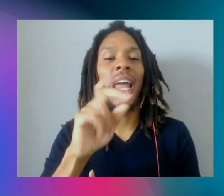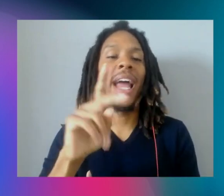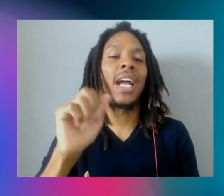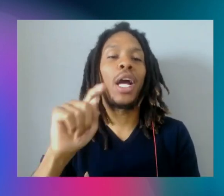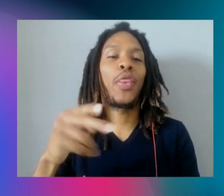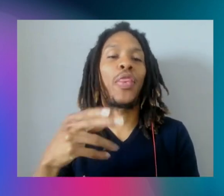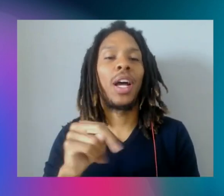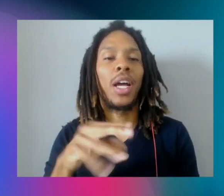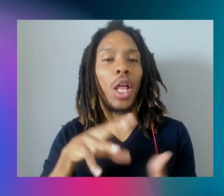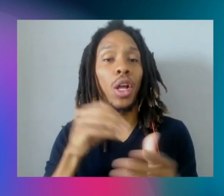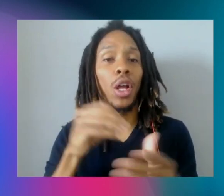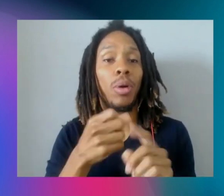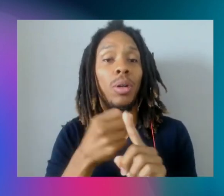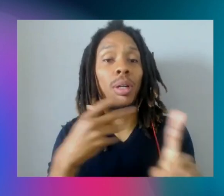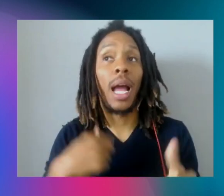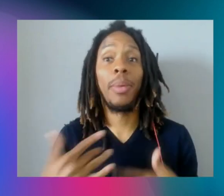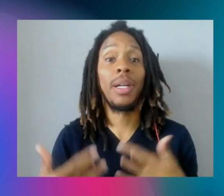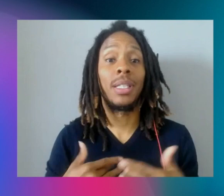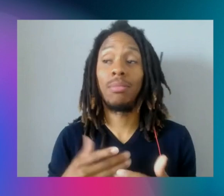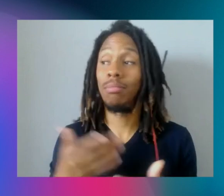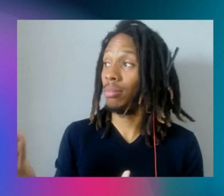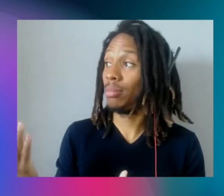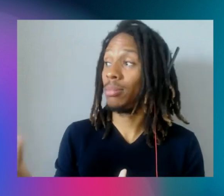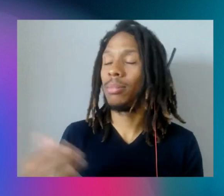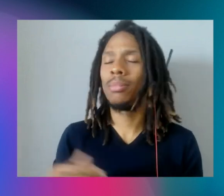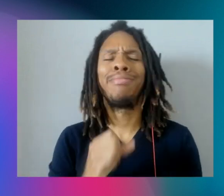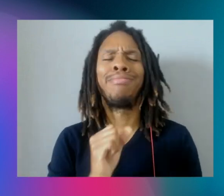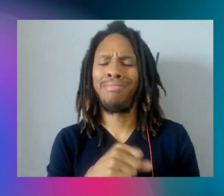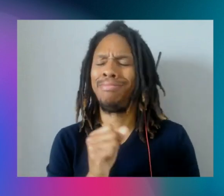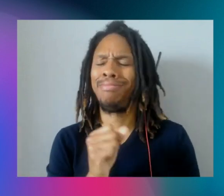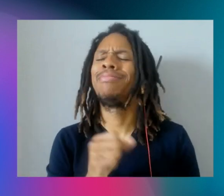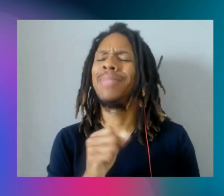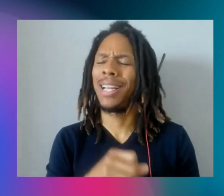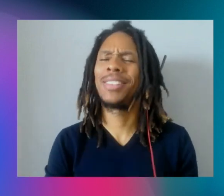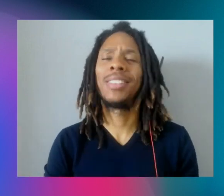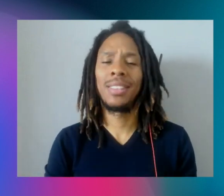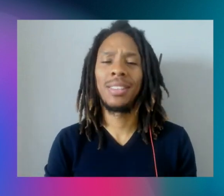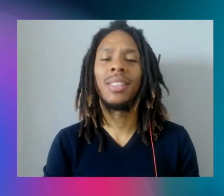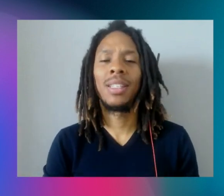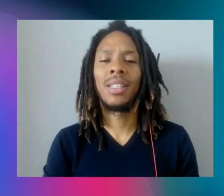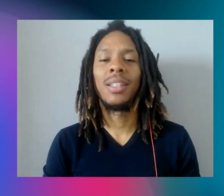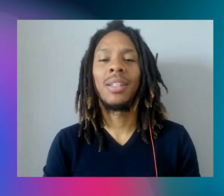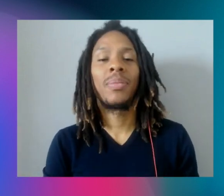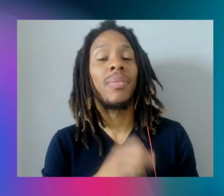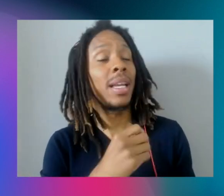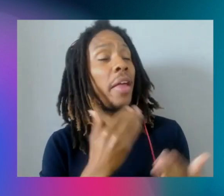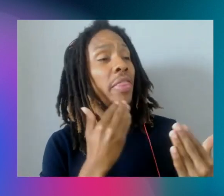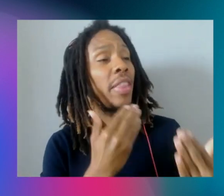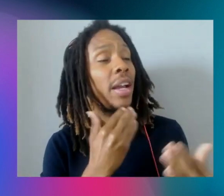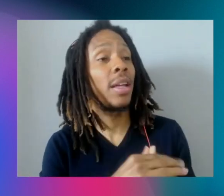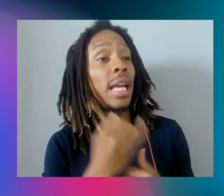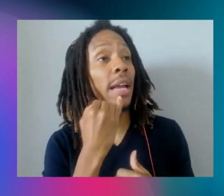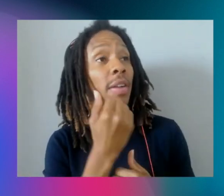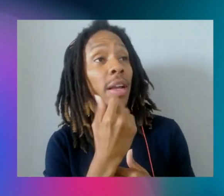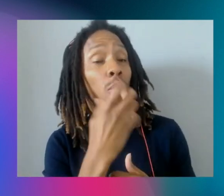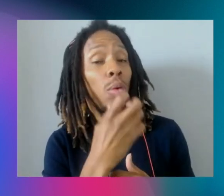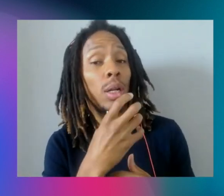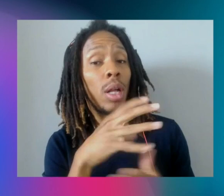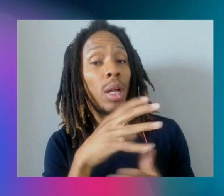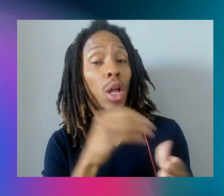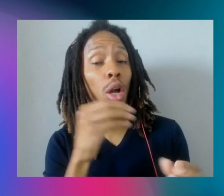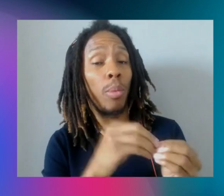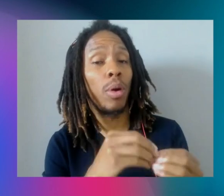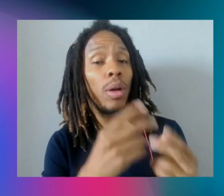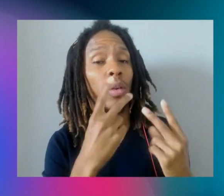I mean, I'm super excited. How about you? You can Absolutely, yes. Yeah. Yeah, thank you. Yes, and if anybody wants to learn more, please visit